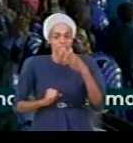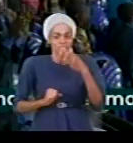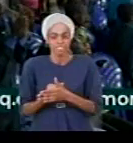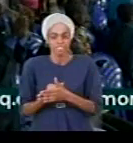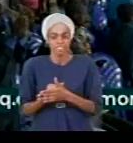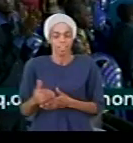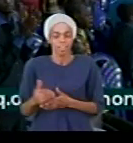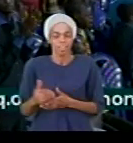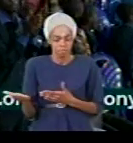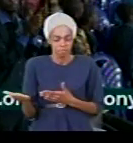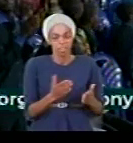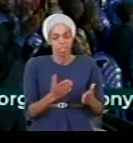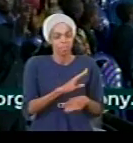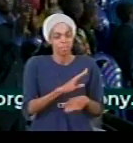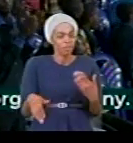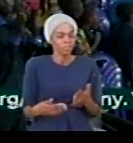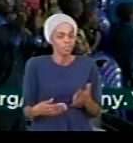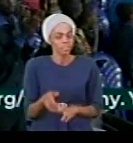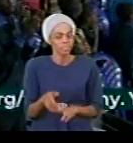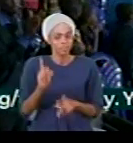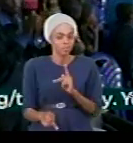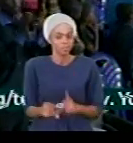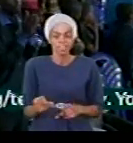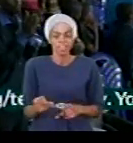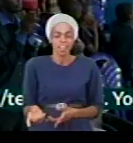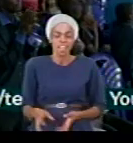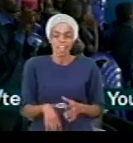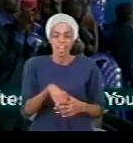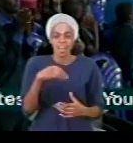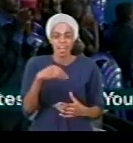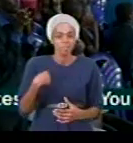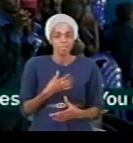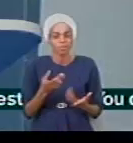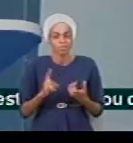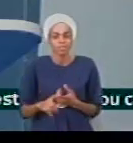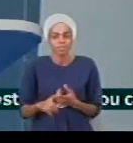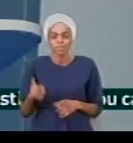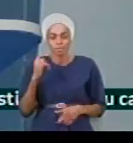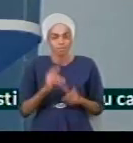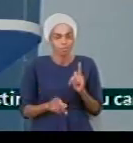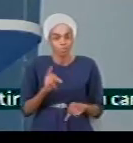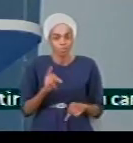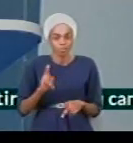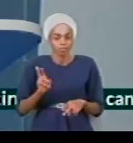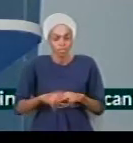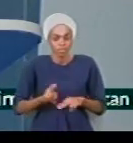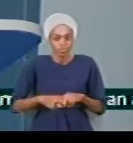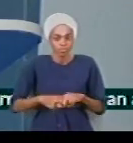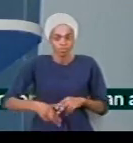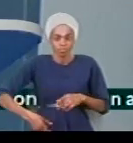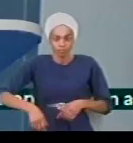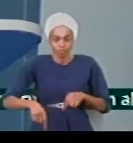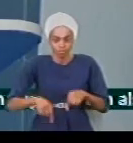we share race up right now that name must never fail